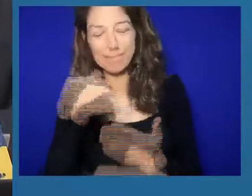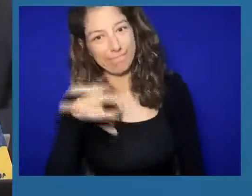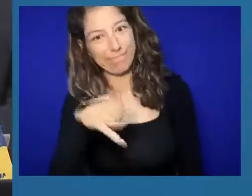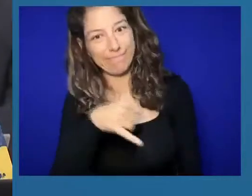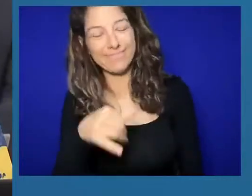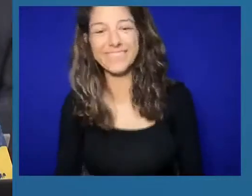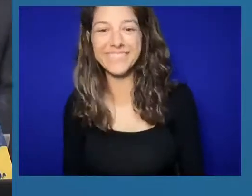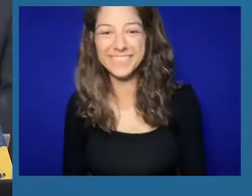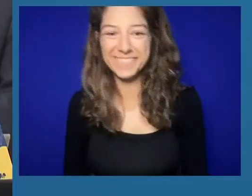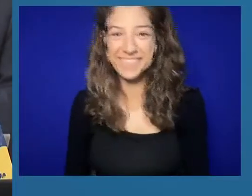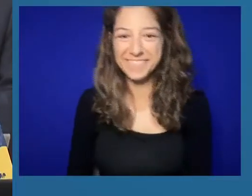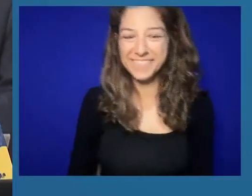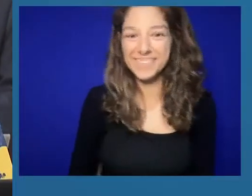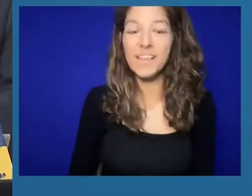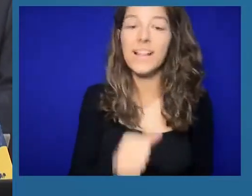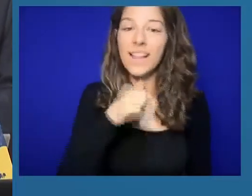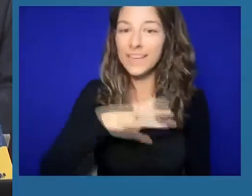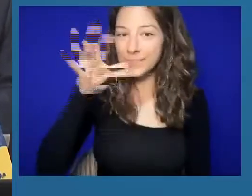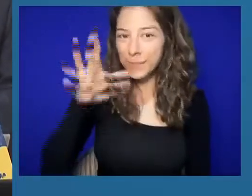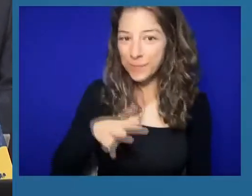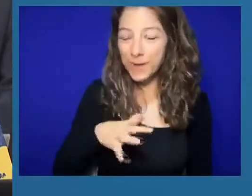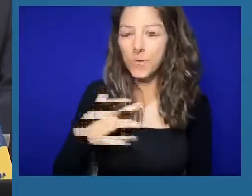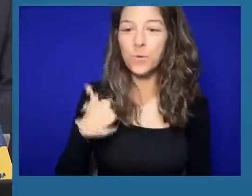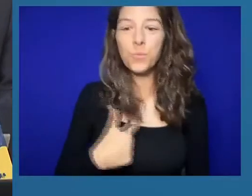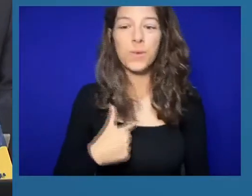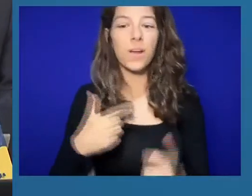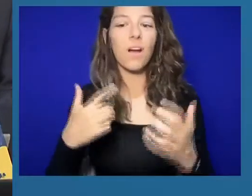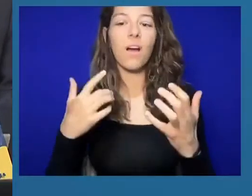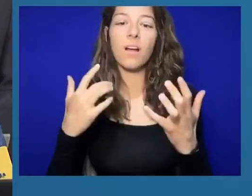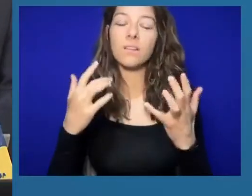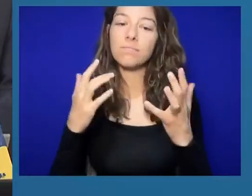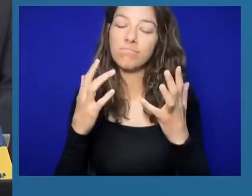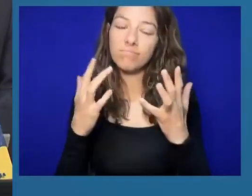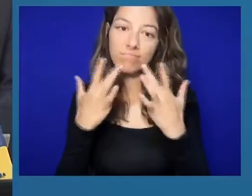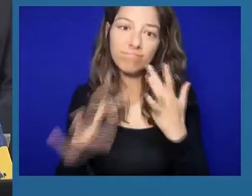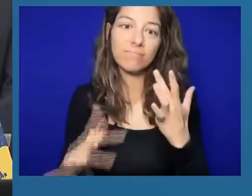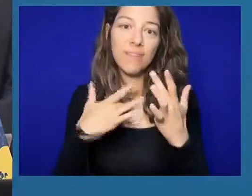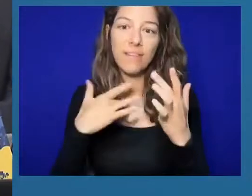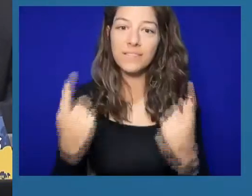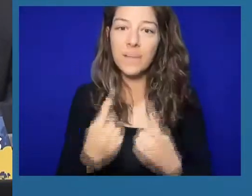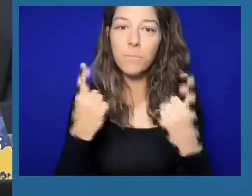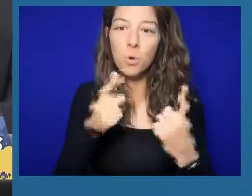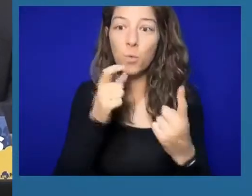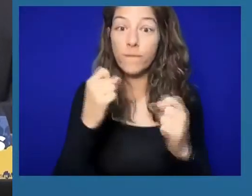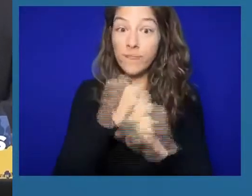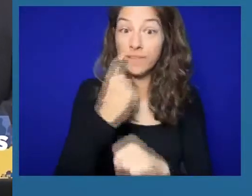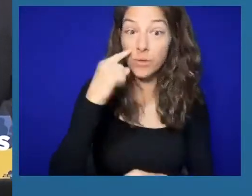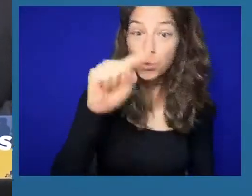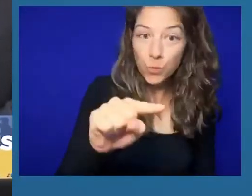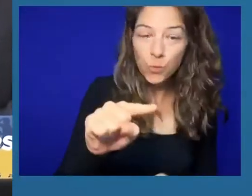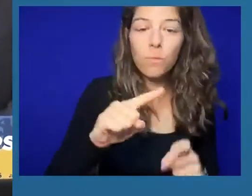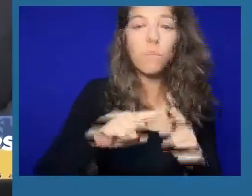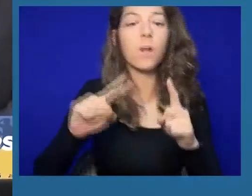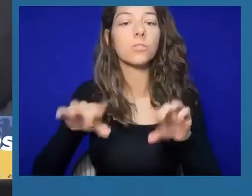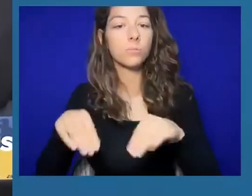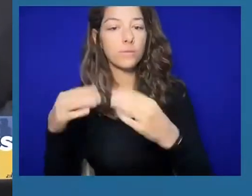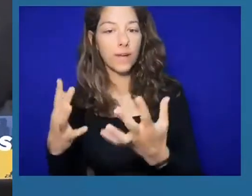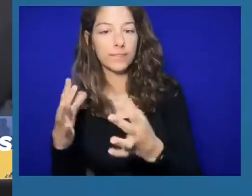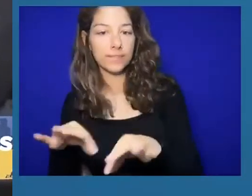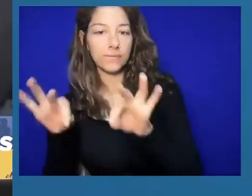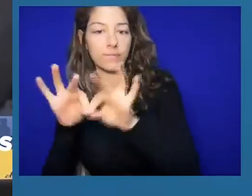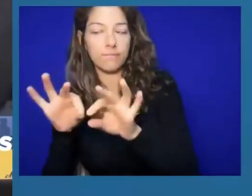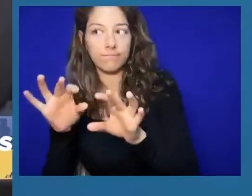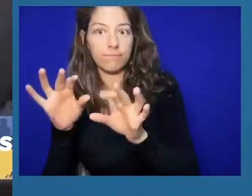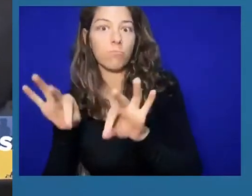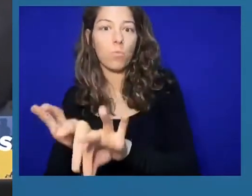We can do it in English. Ladies and gentlemen, we are so fortunate to have someone who not just fights for you, but delivers for you. Let me tell you one issue